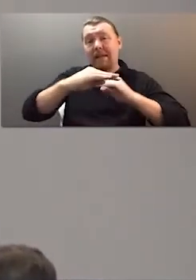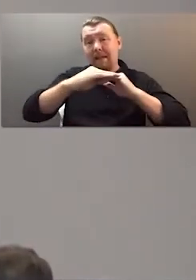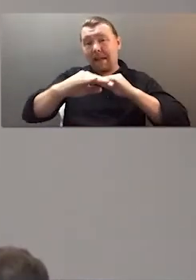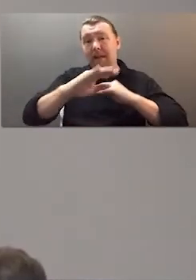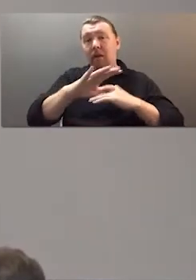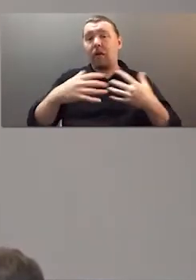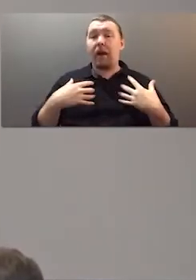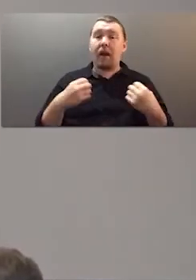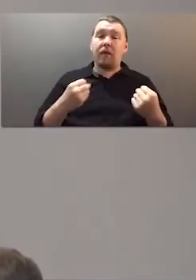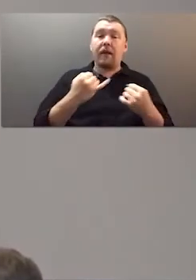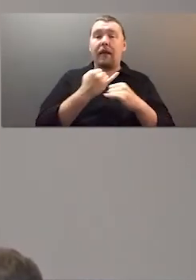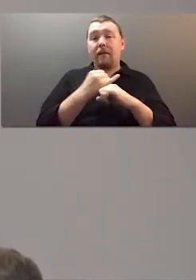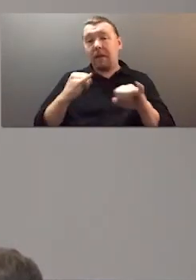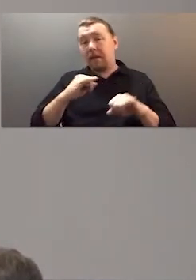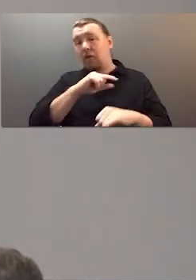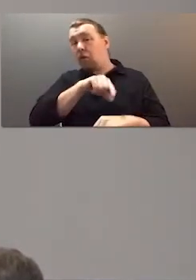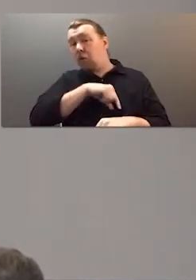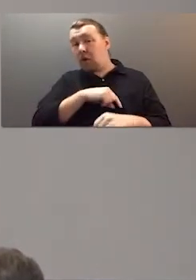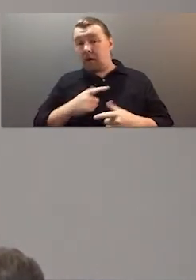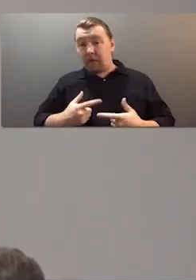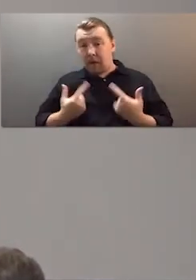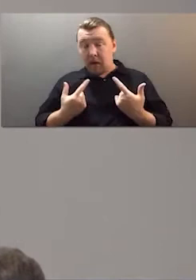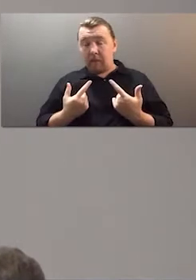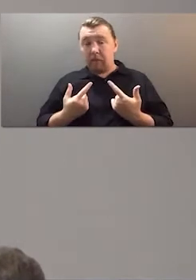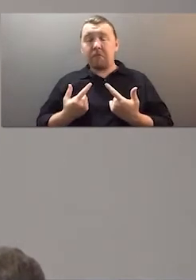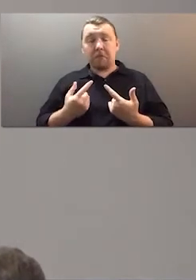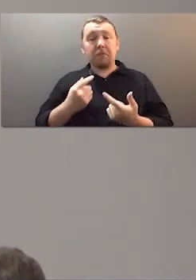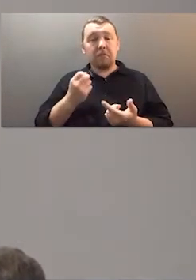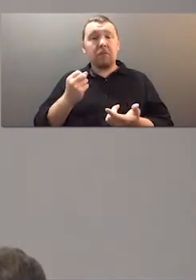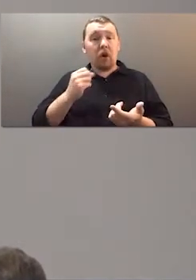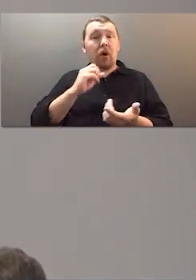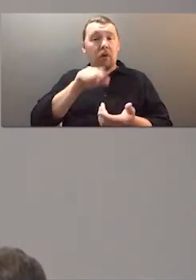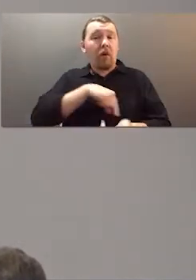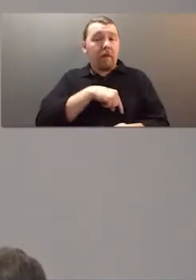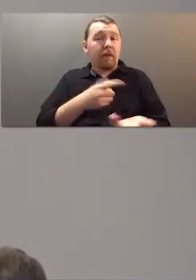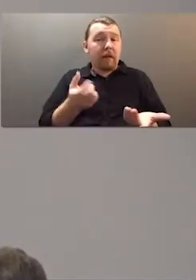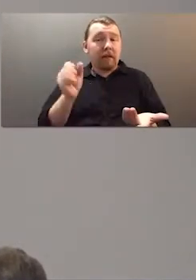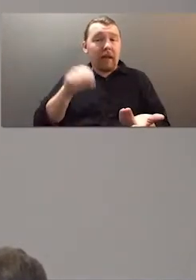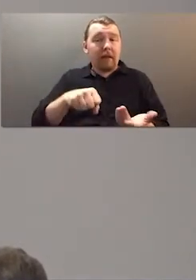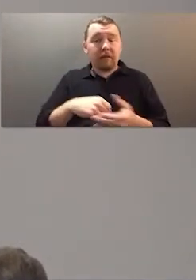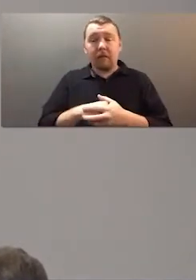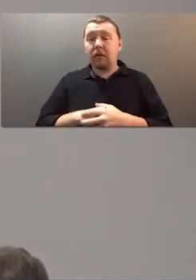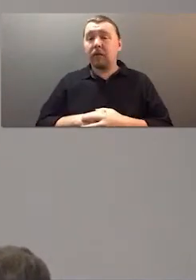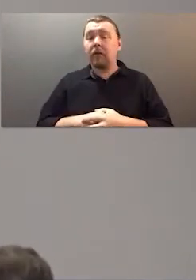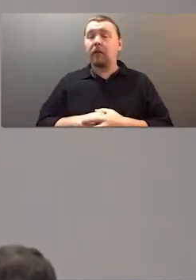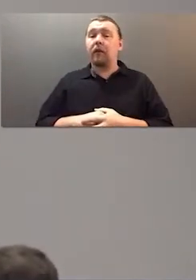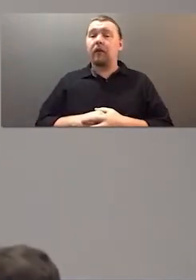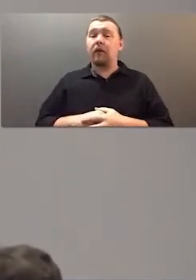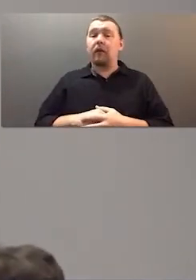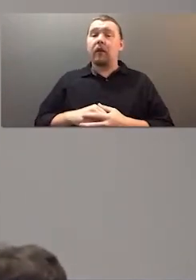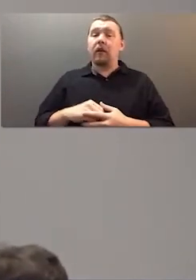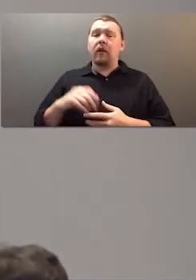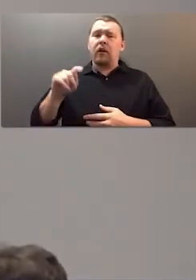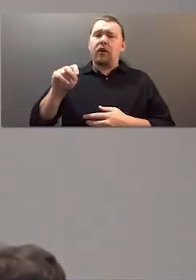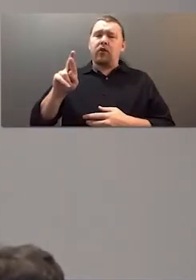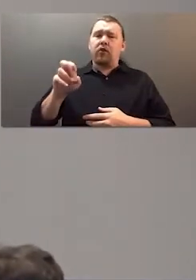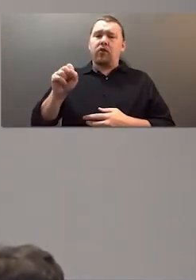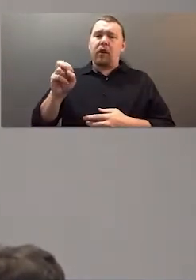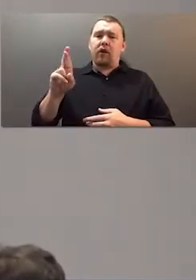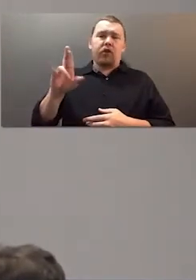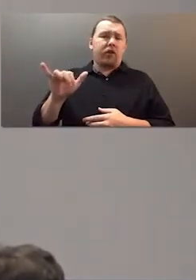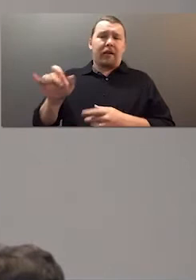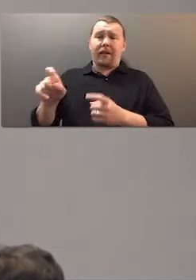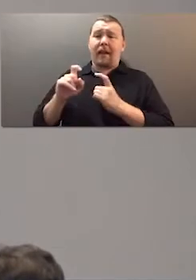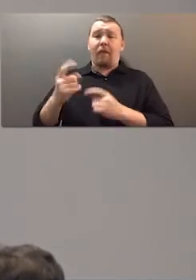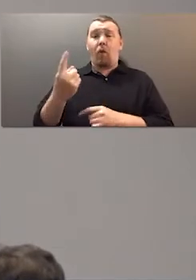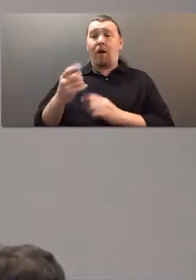maintain their health, independence, or quality of life, then it's a qualified disability expense. And so the Treasury only gave us